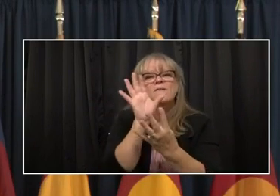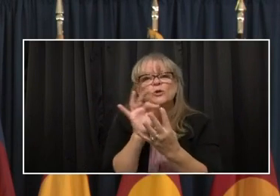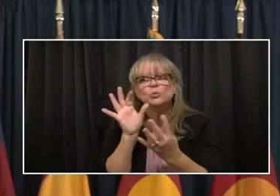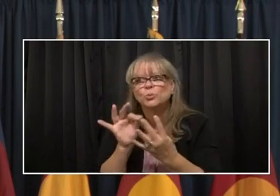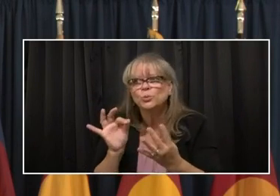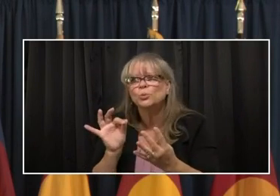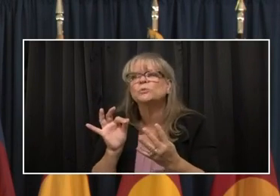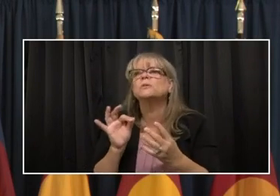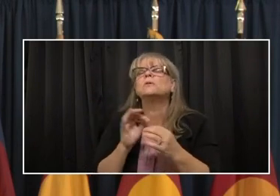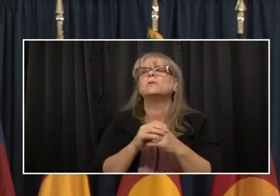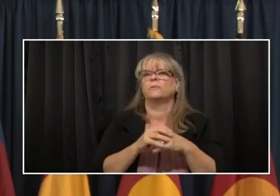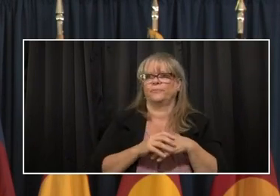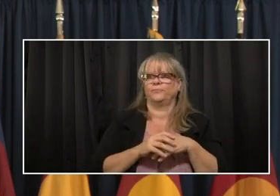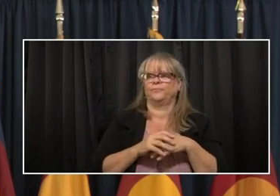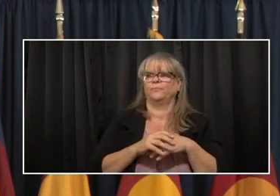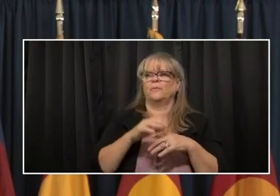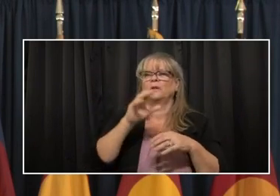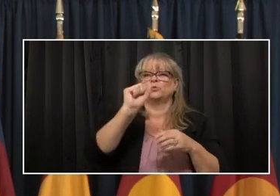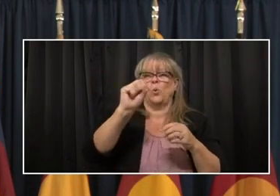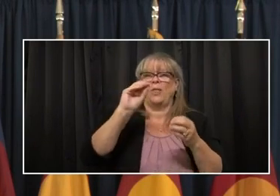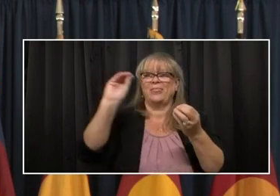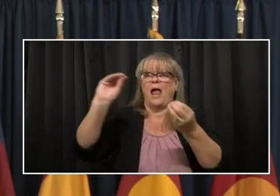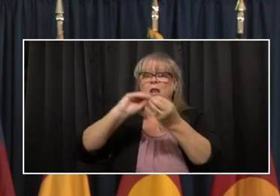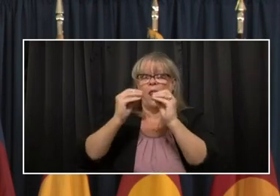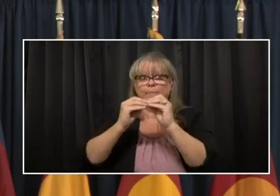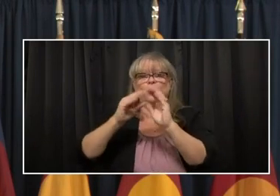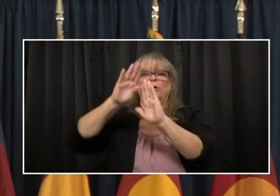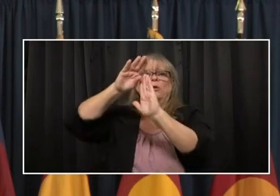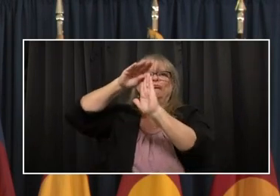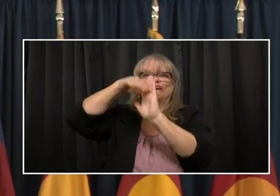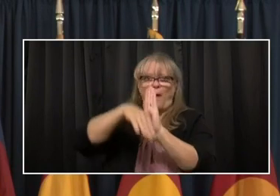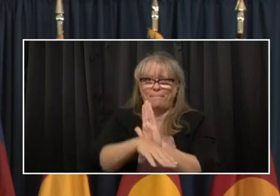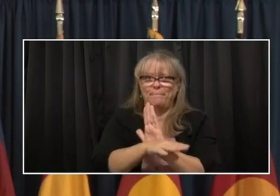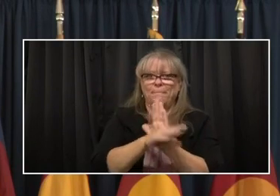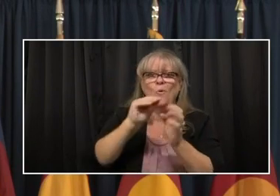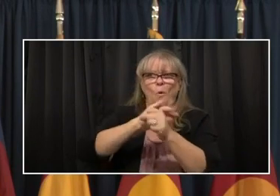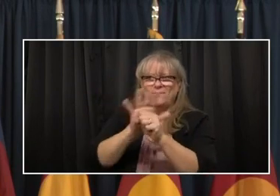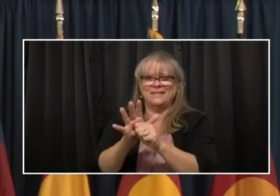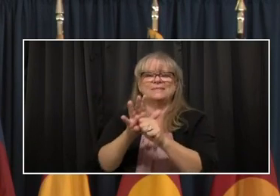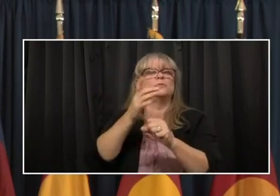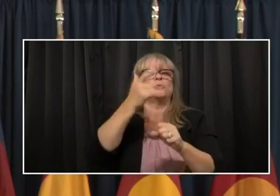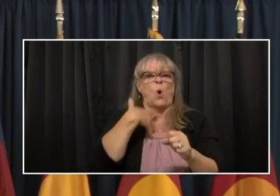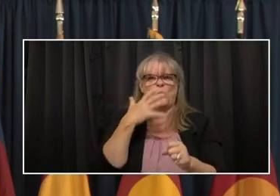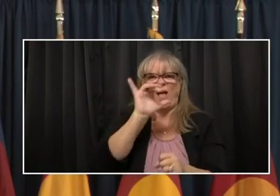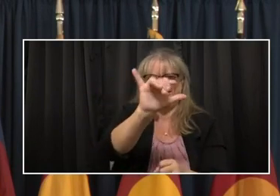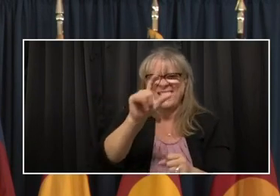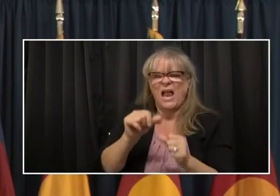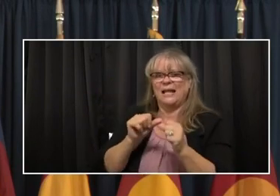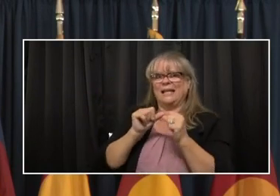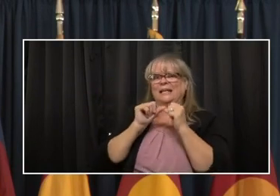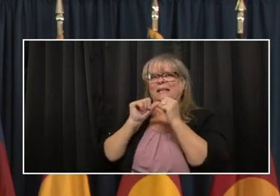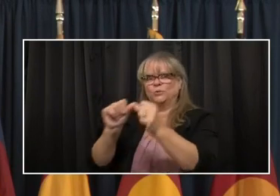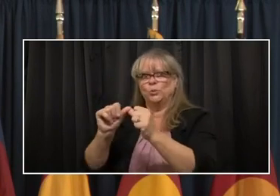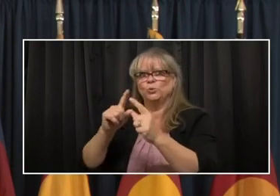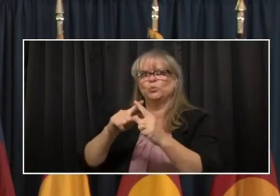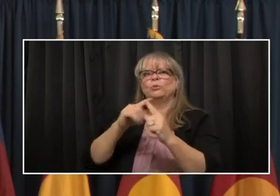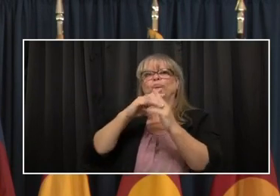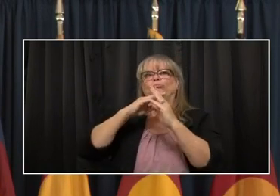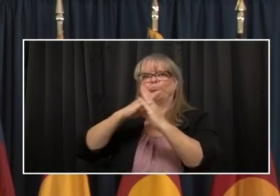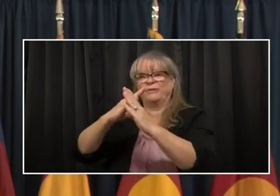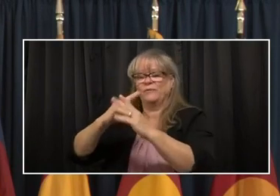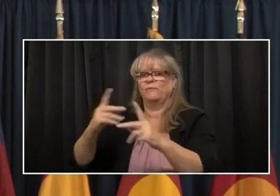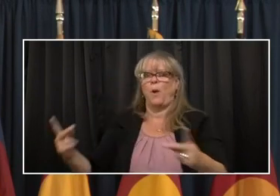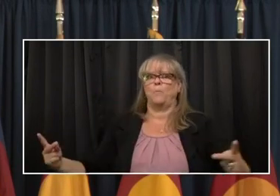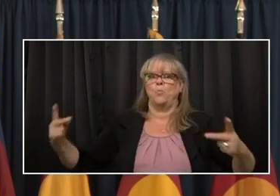others, avoiding large gatherings, and we need to keep it up. And the more that we can prevent the virus from spreading, the more sustainable our lives will